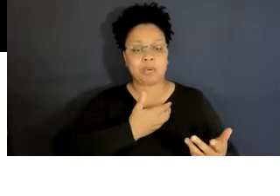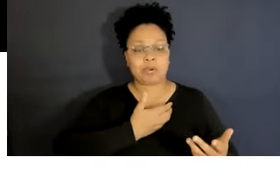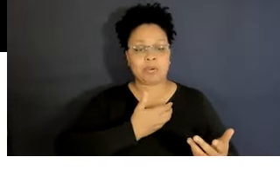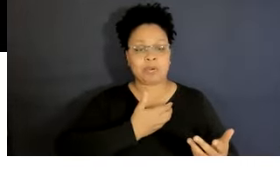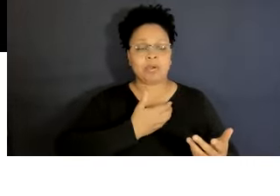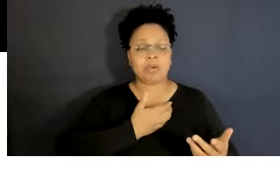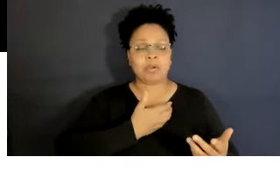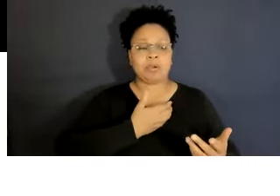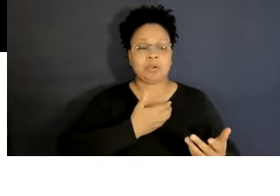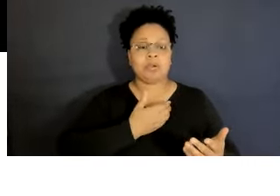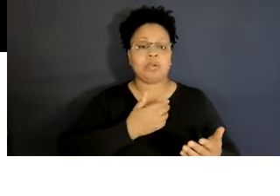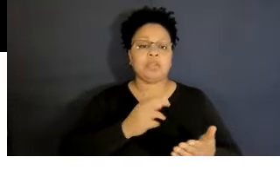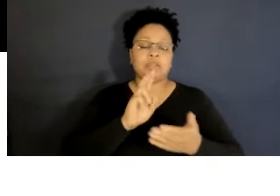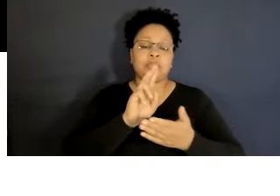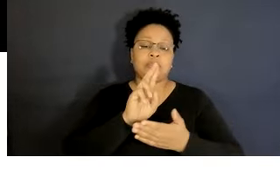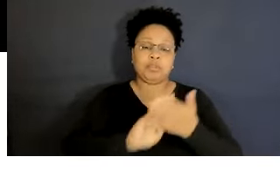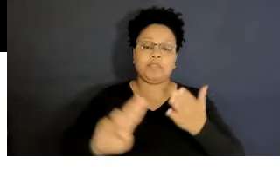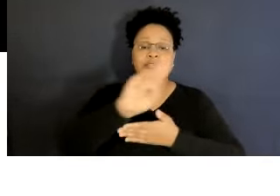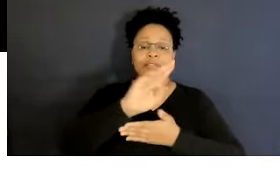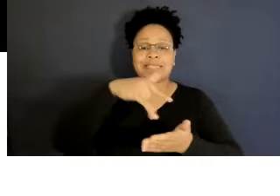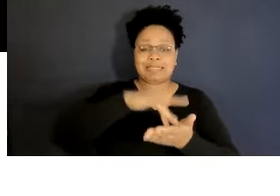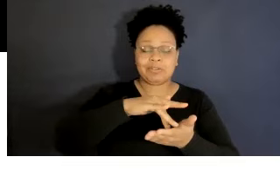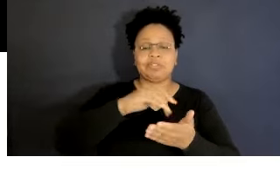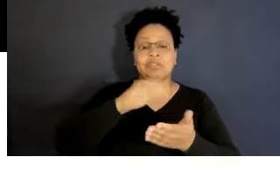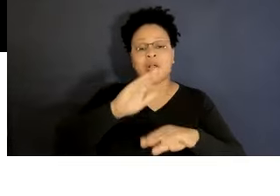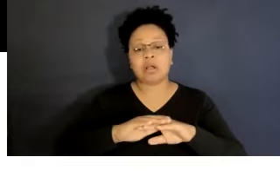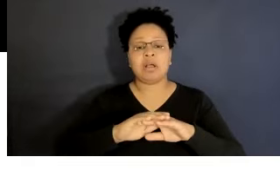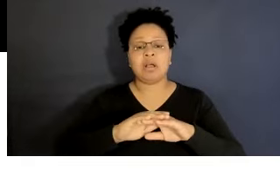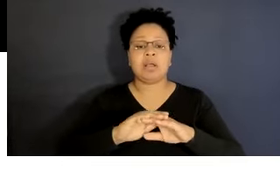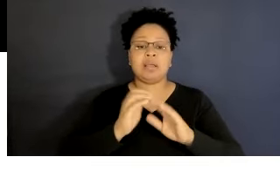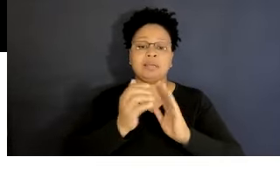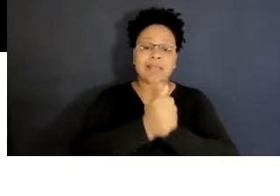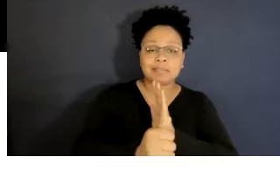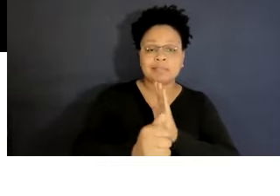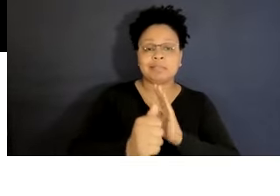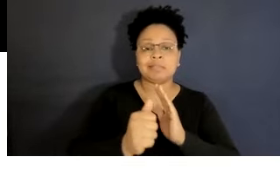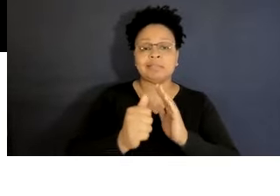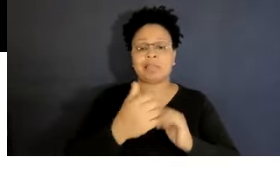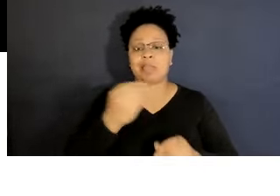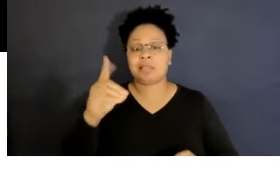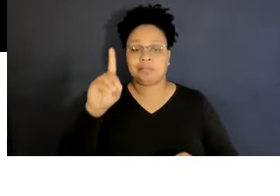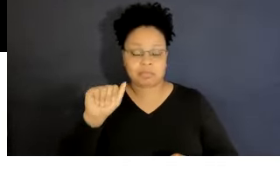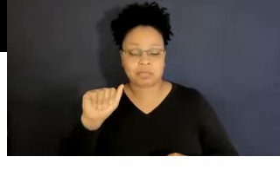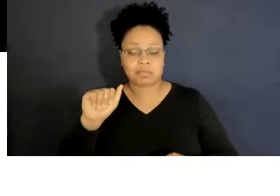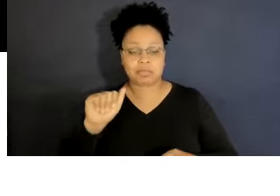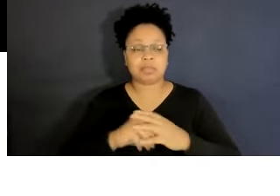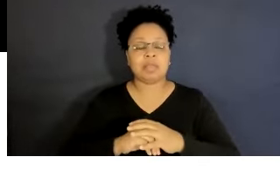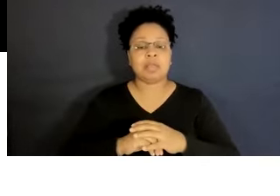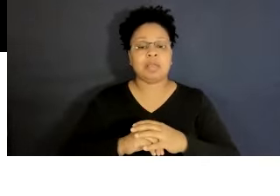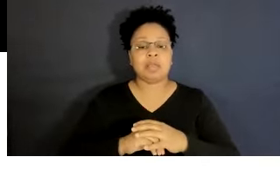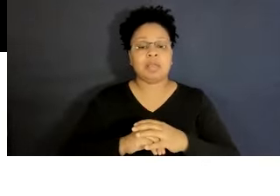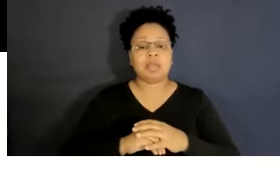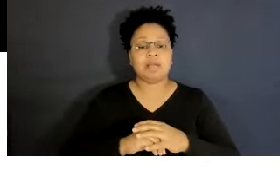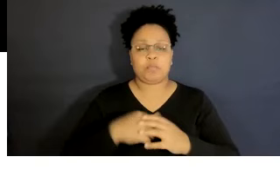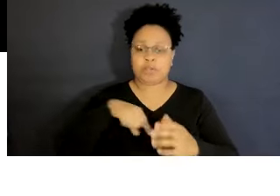university centers on excellence in developmental disabilities. So we've been able to work well with